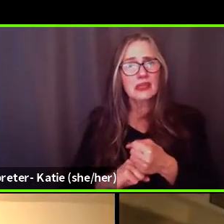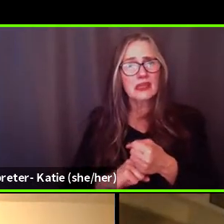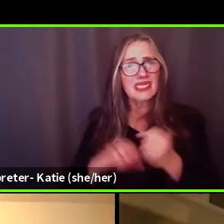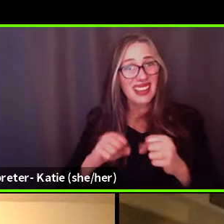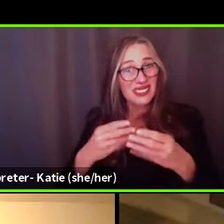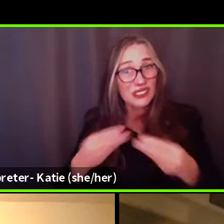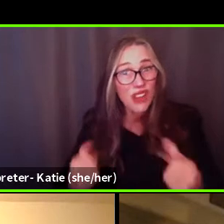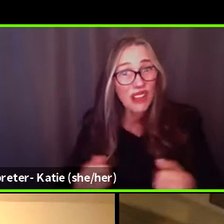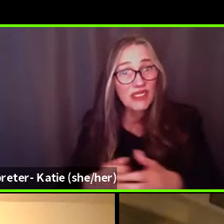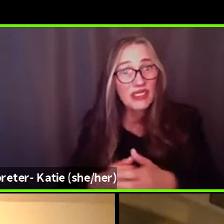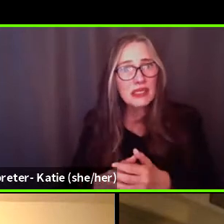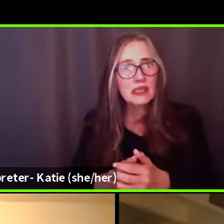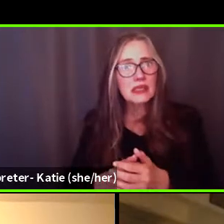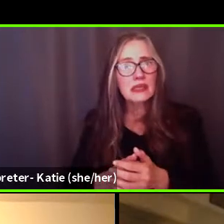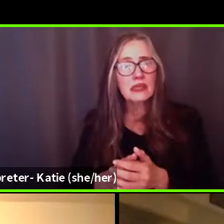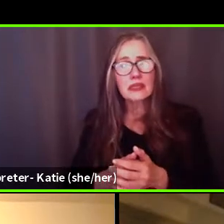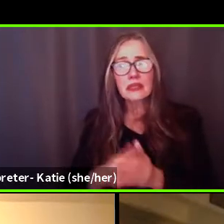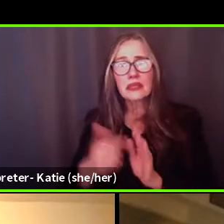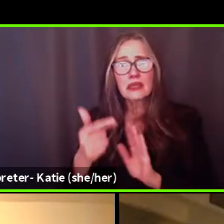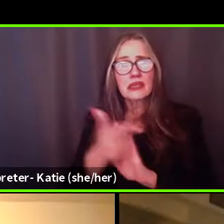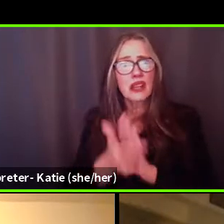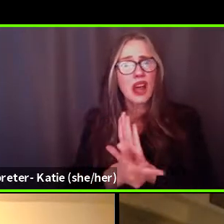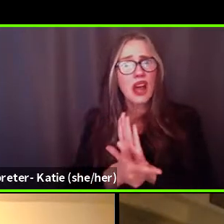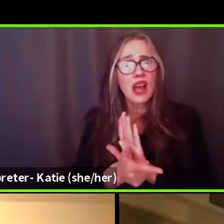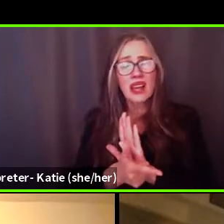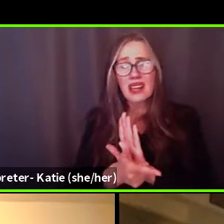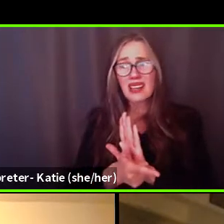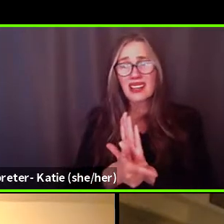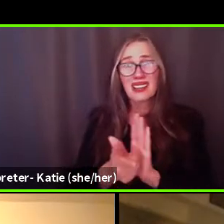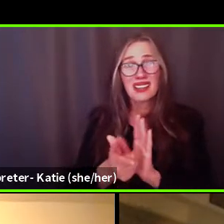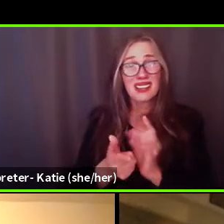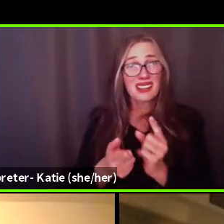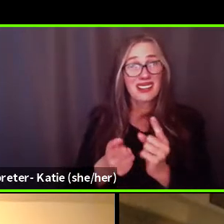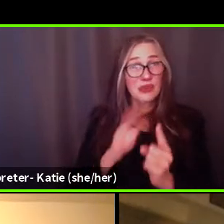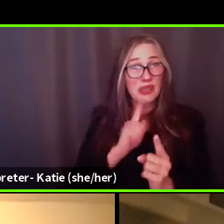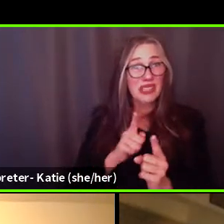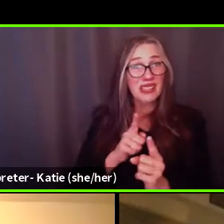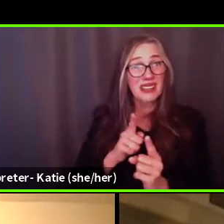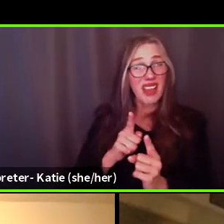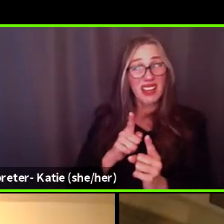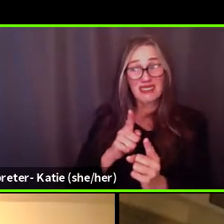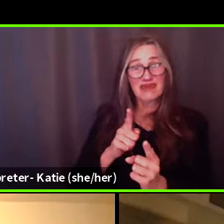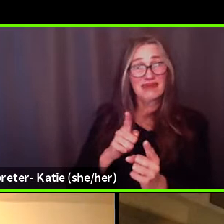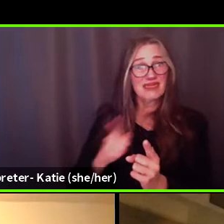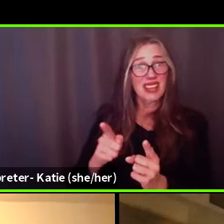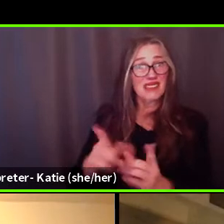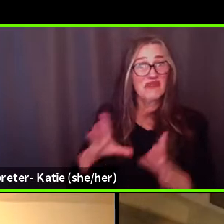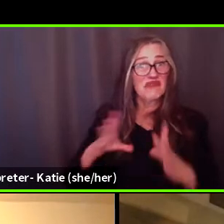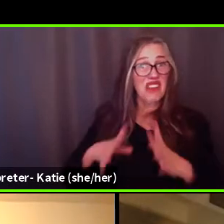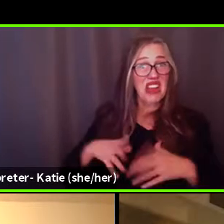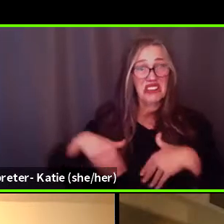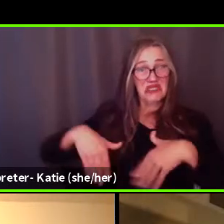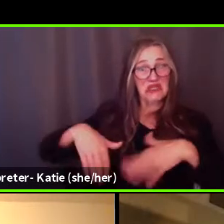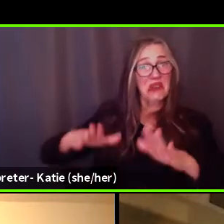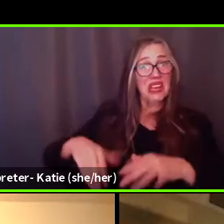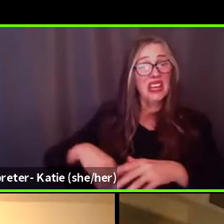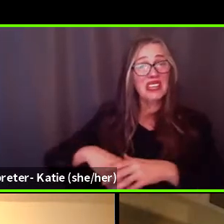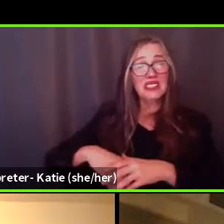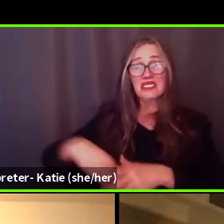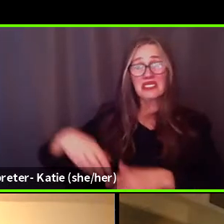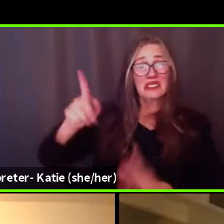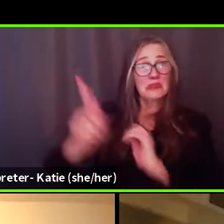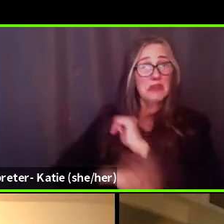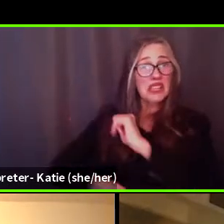transgressions who still need to be attended to and that their needs need to be acknowledged and that the longer these process get dragged